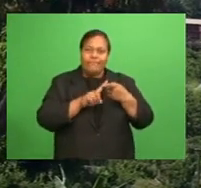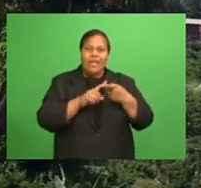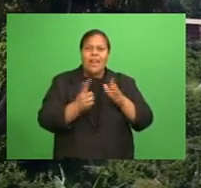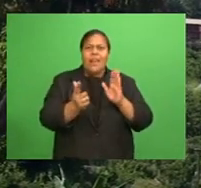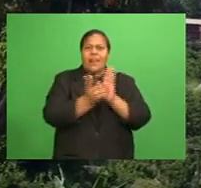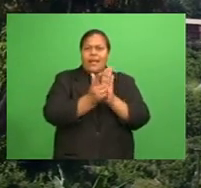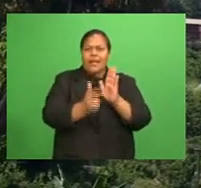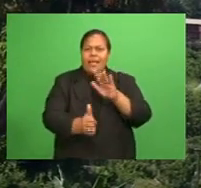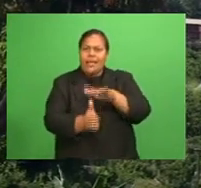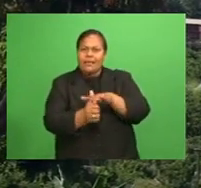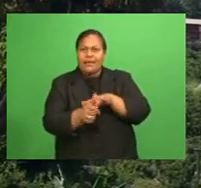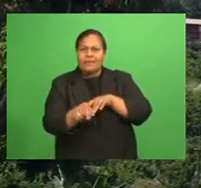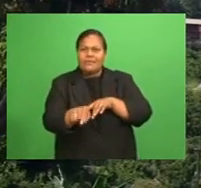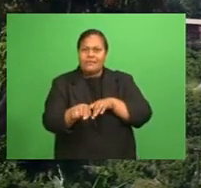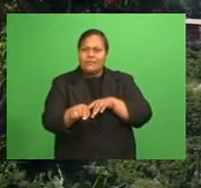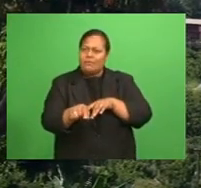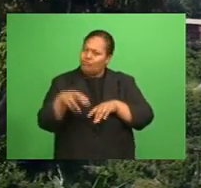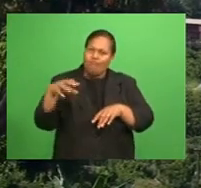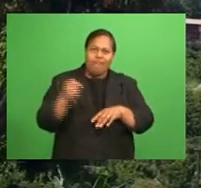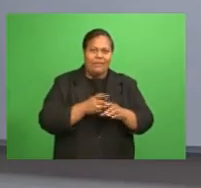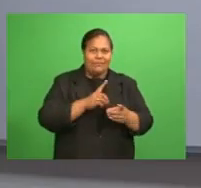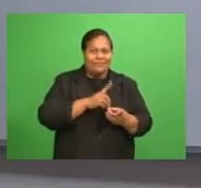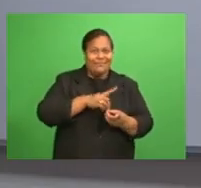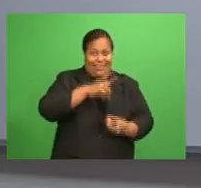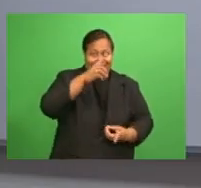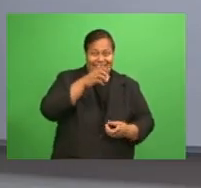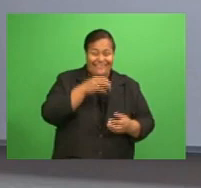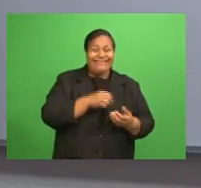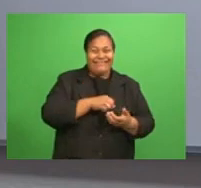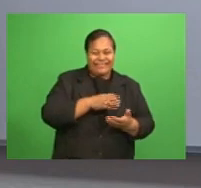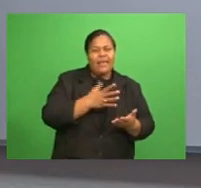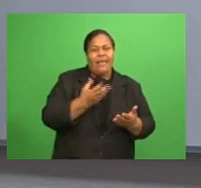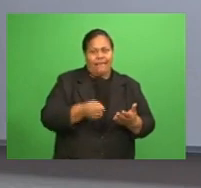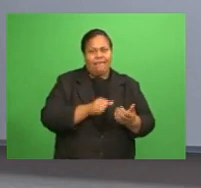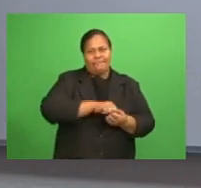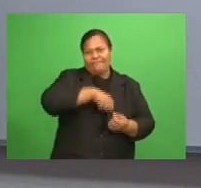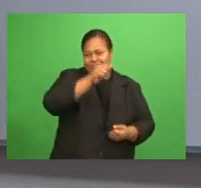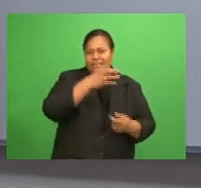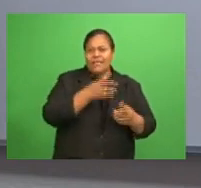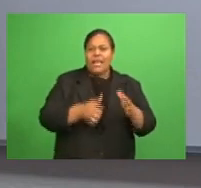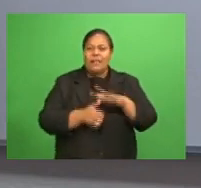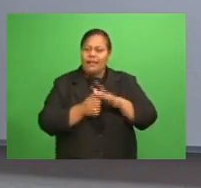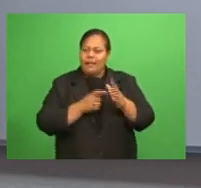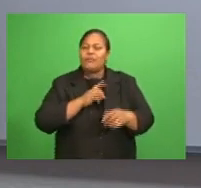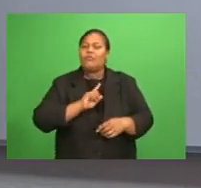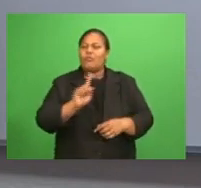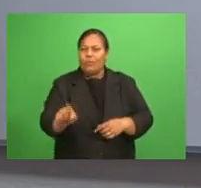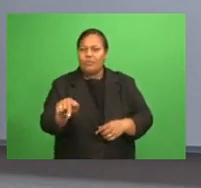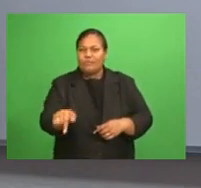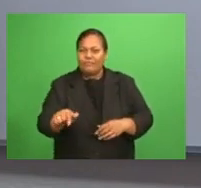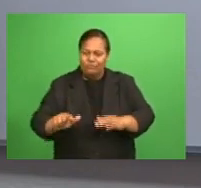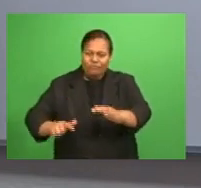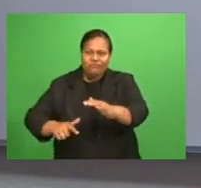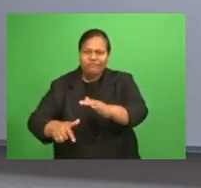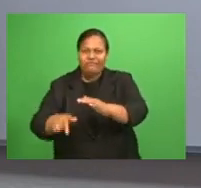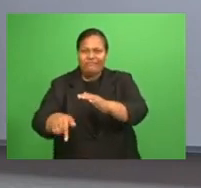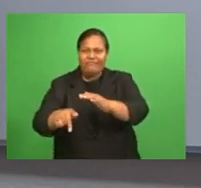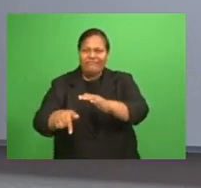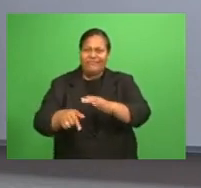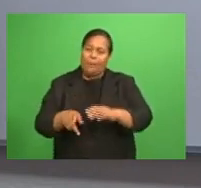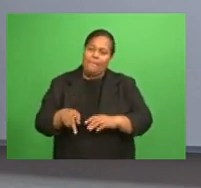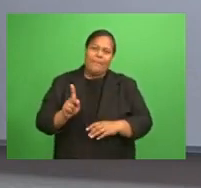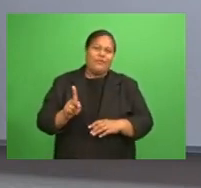be with them. Before we can grant them a mining lease or even exploration for that